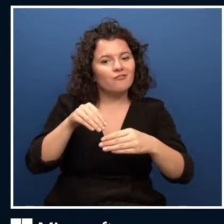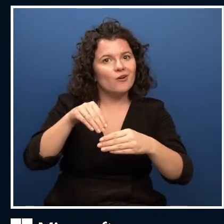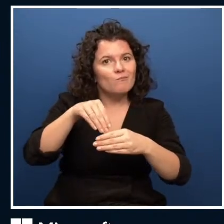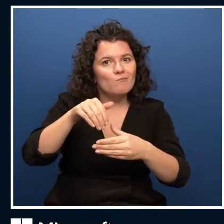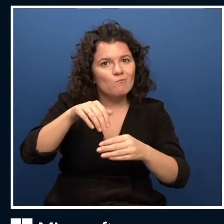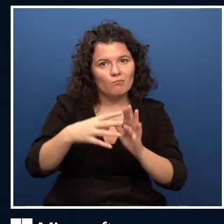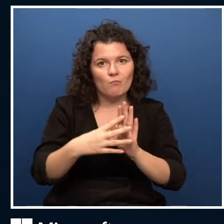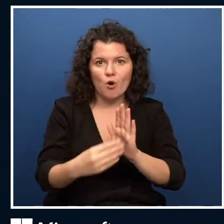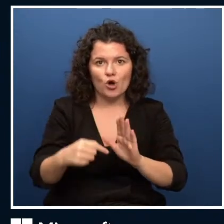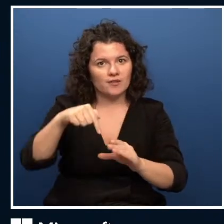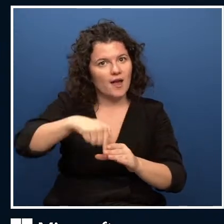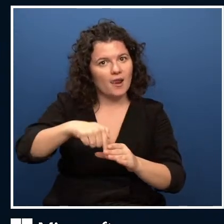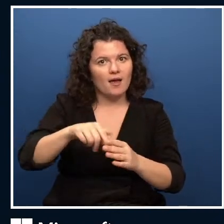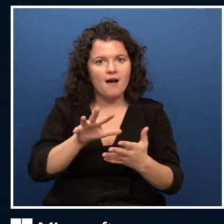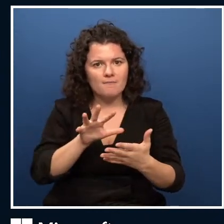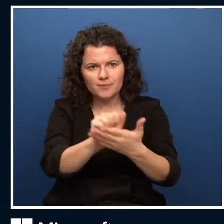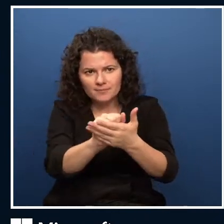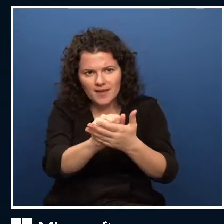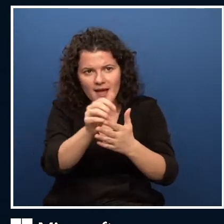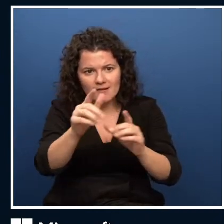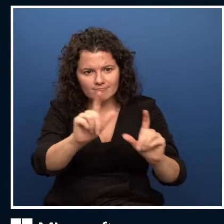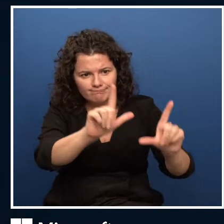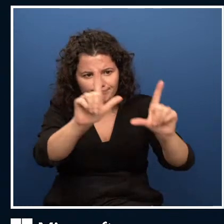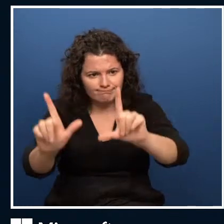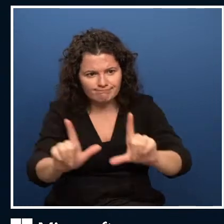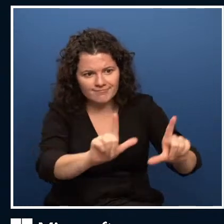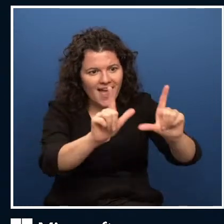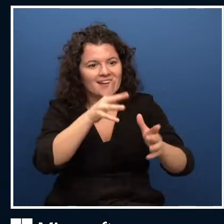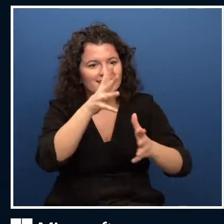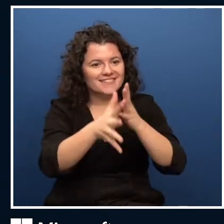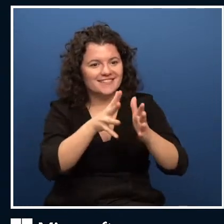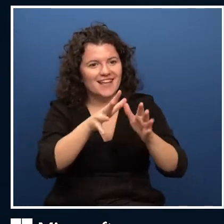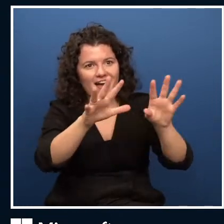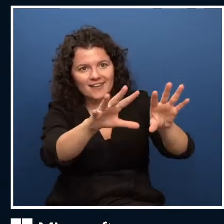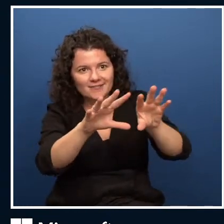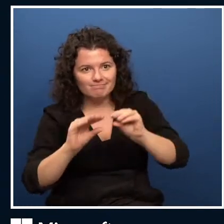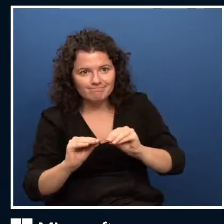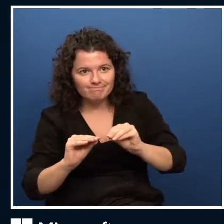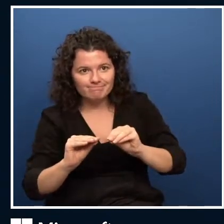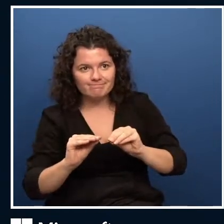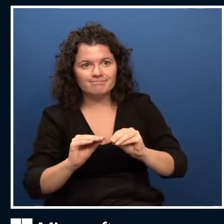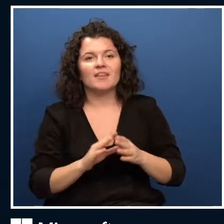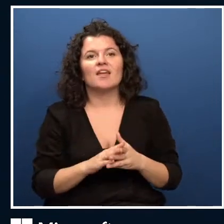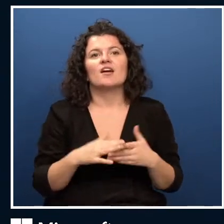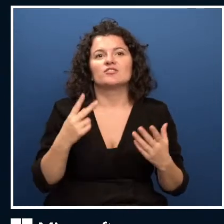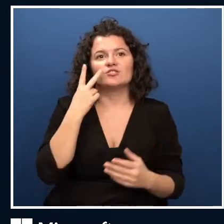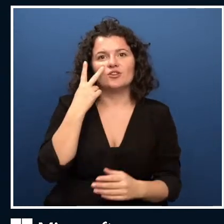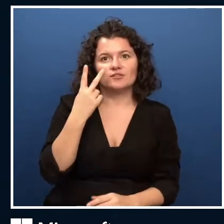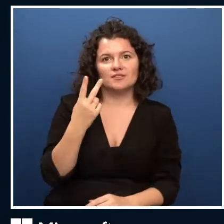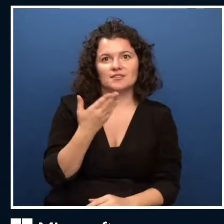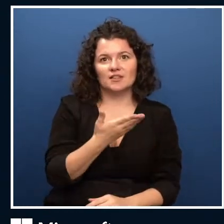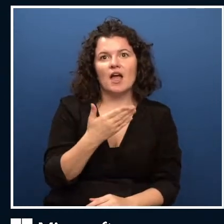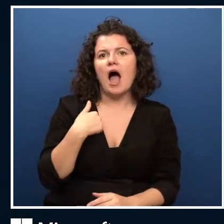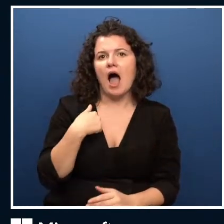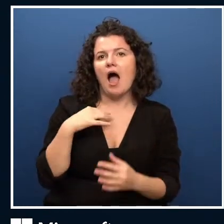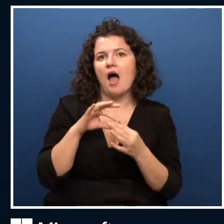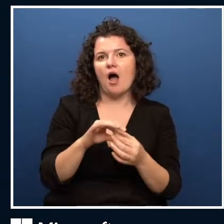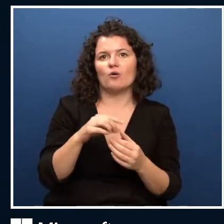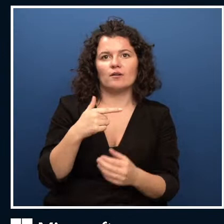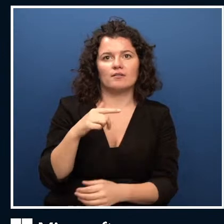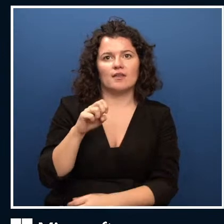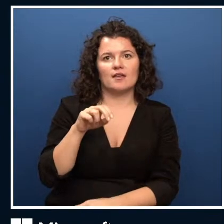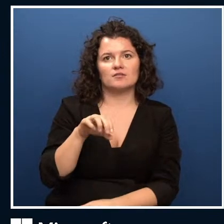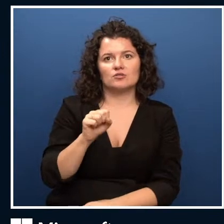the main objective of this was to use the TensorFlow object detection API and train